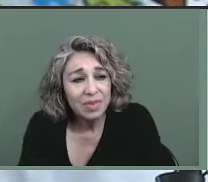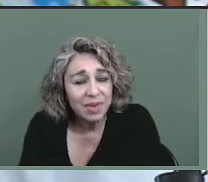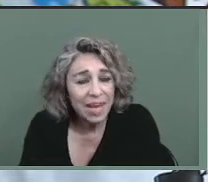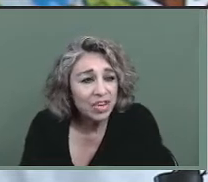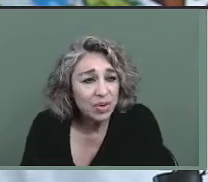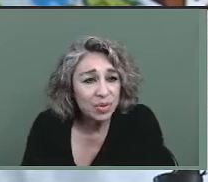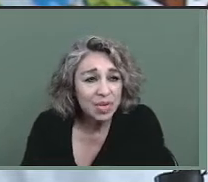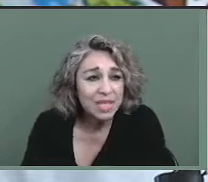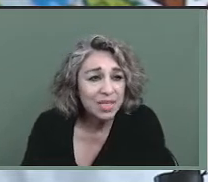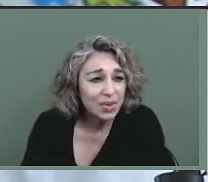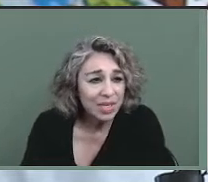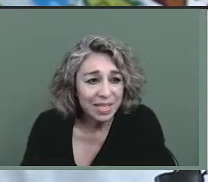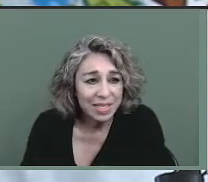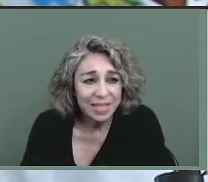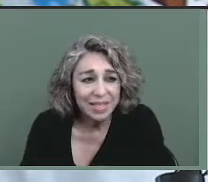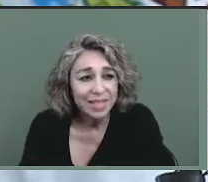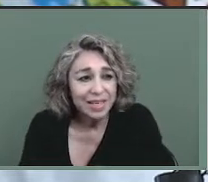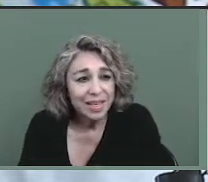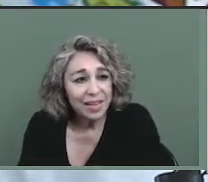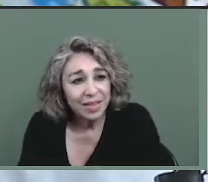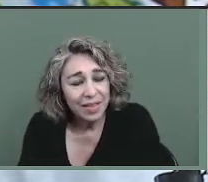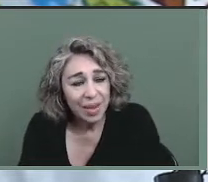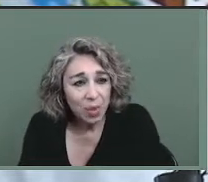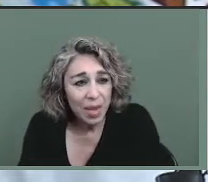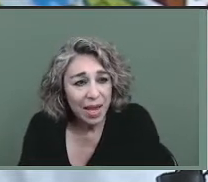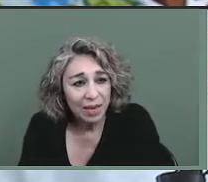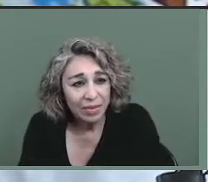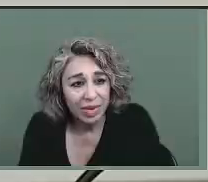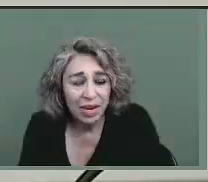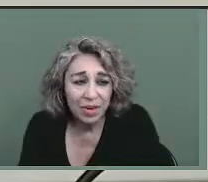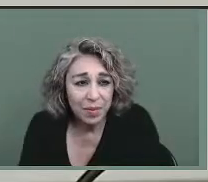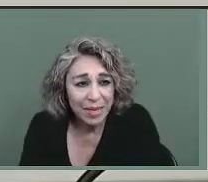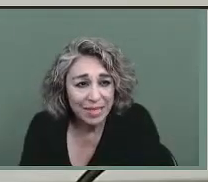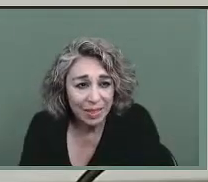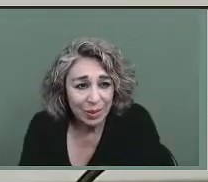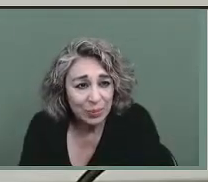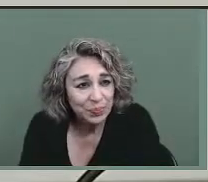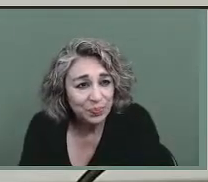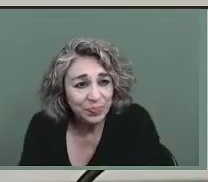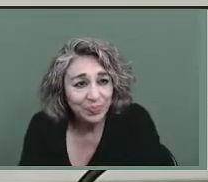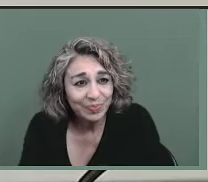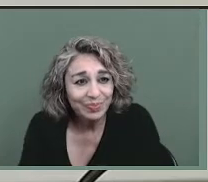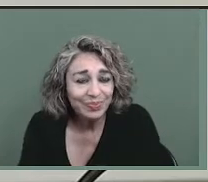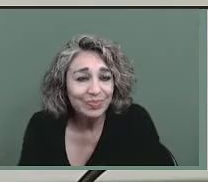of natural resources that we have here in Mexico.